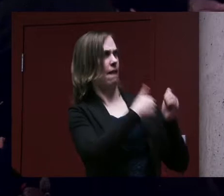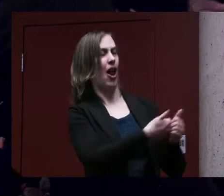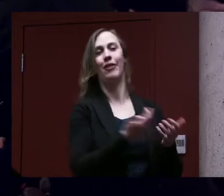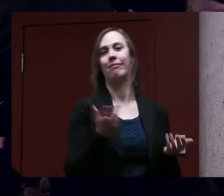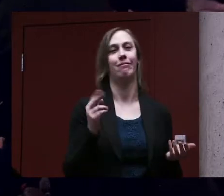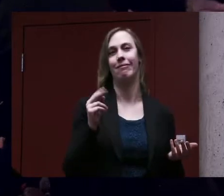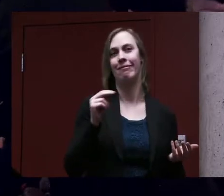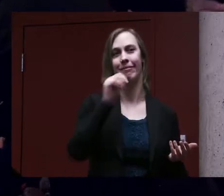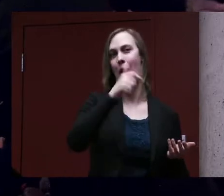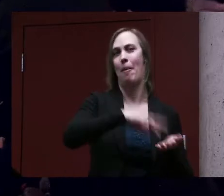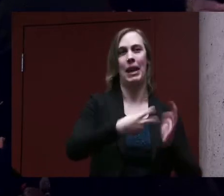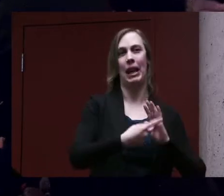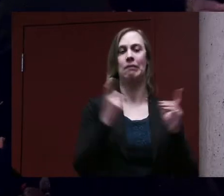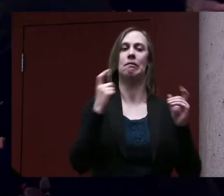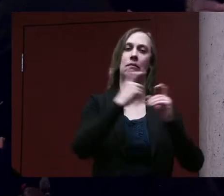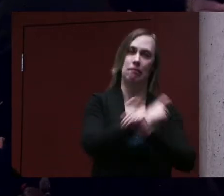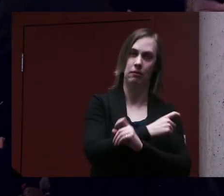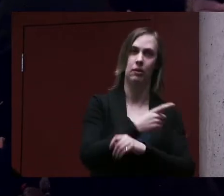which says that